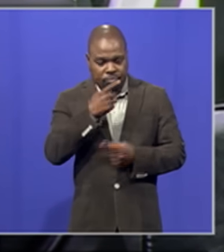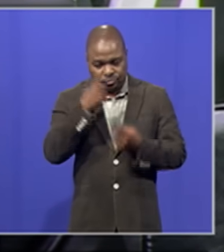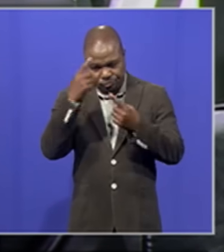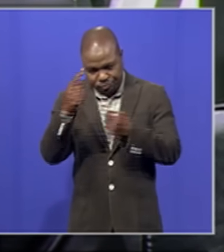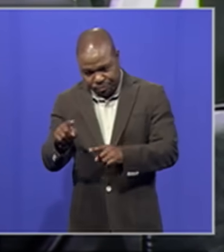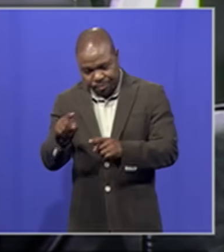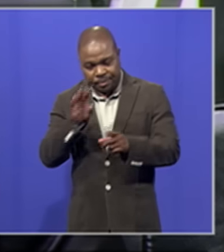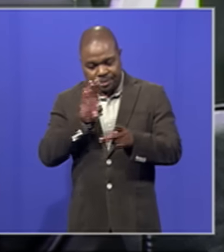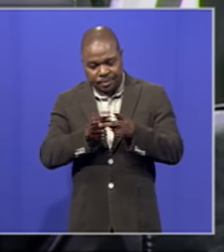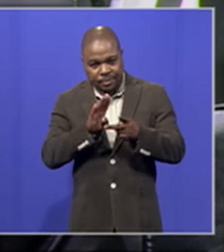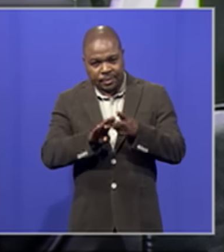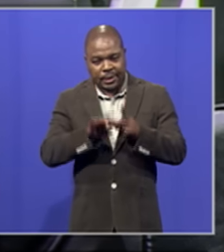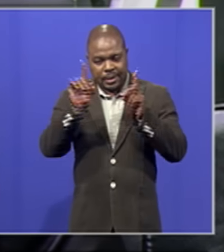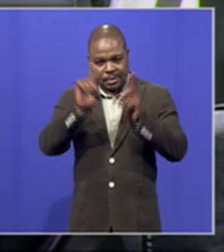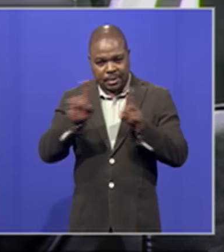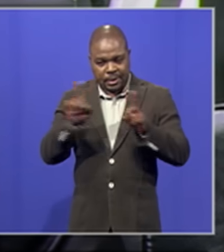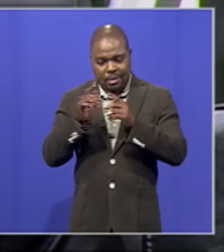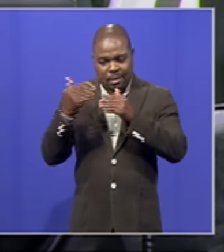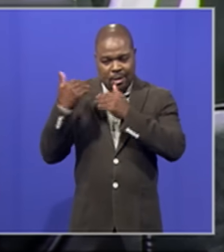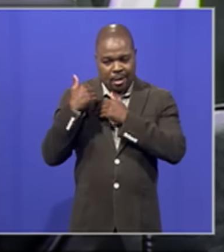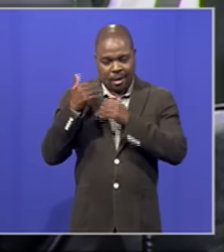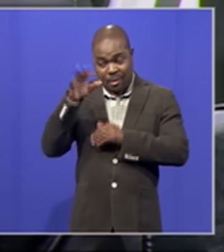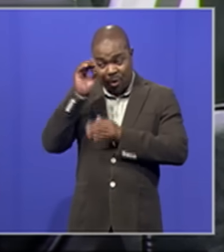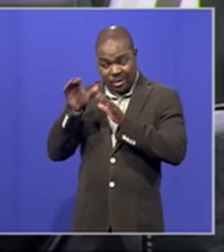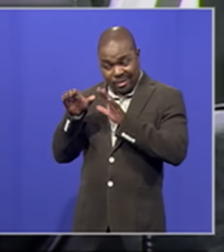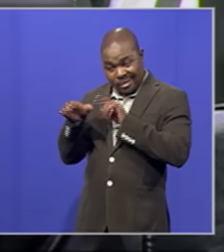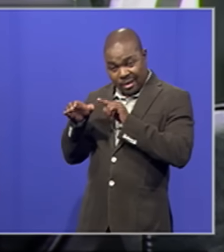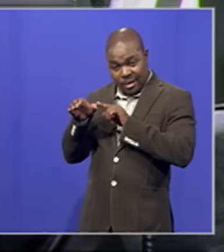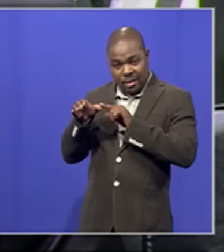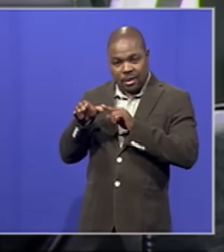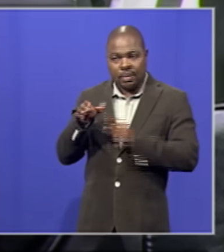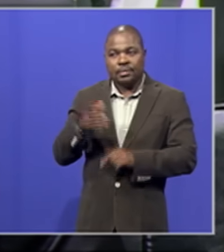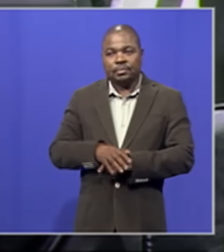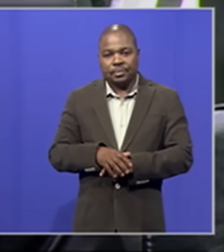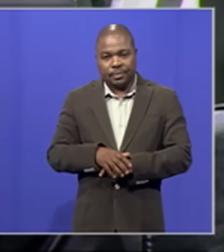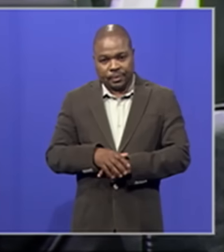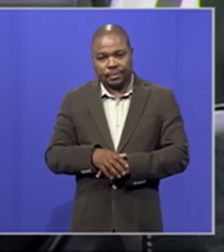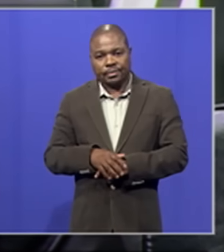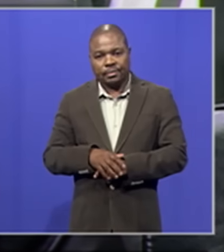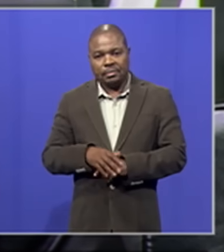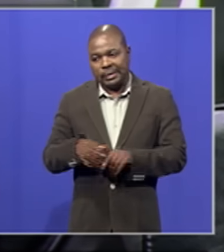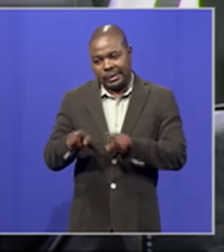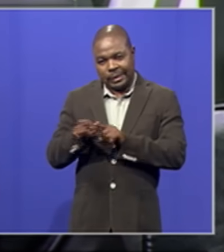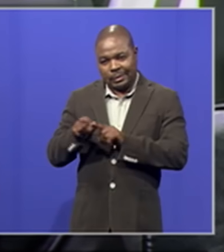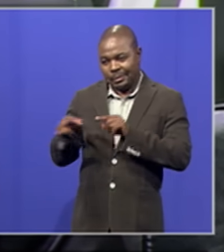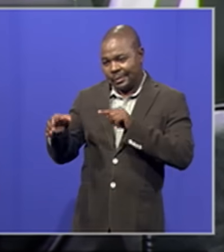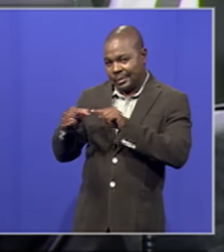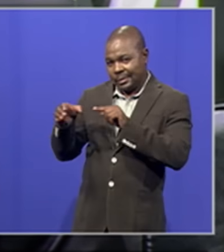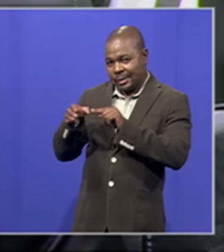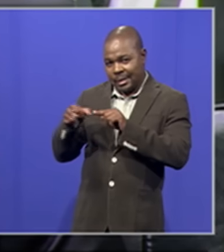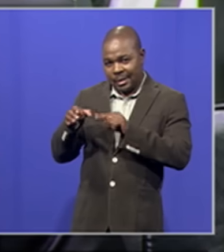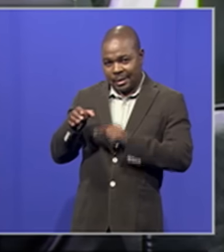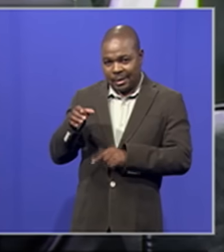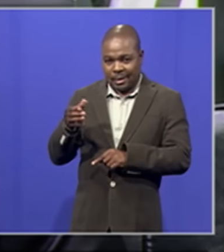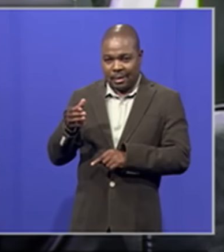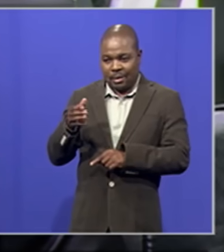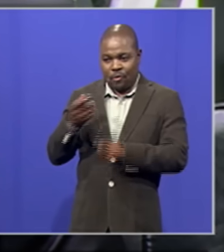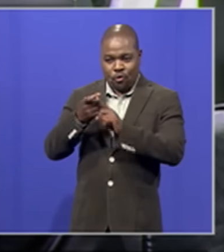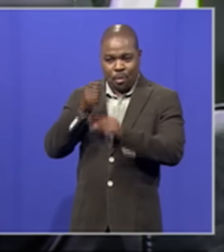and even the special task force that we used for that operation was not